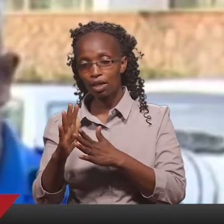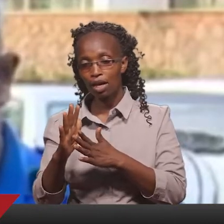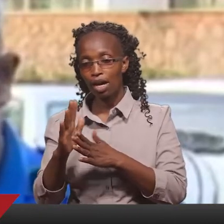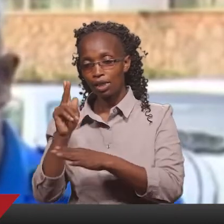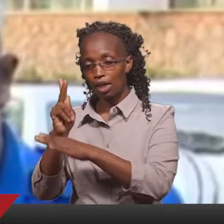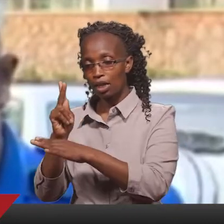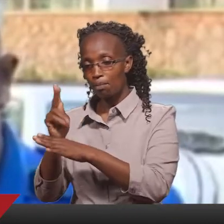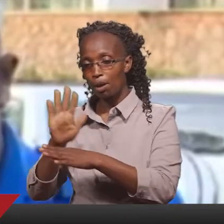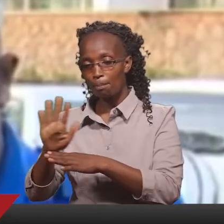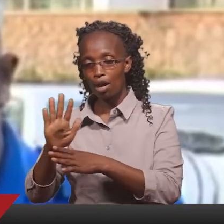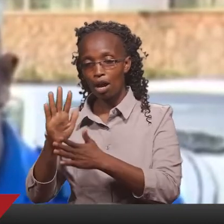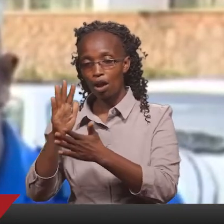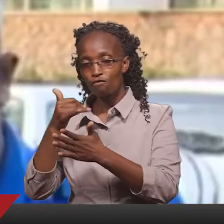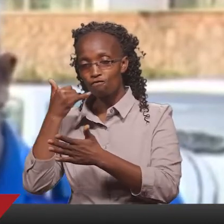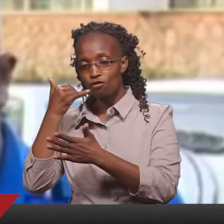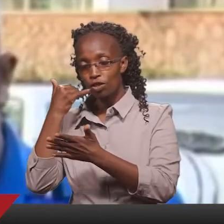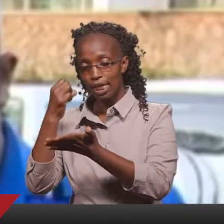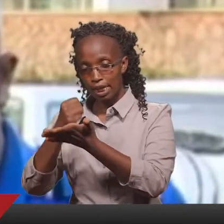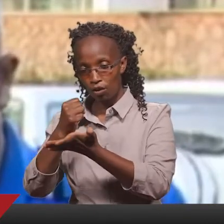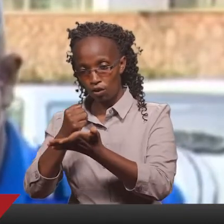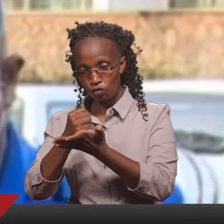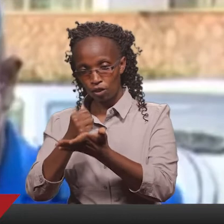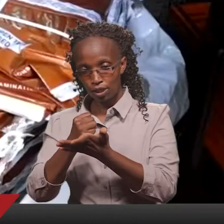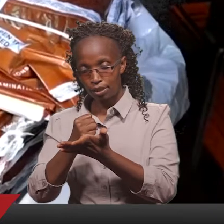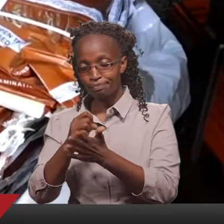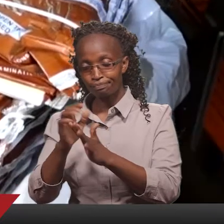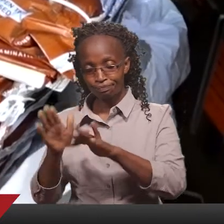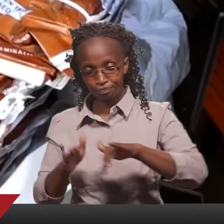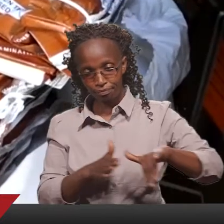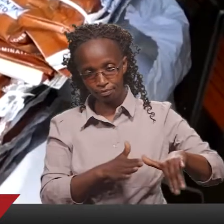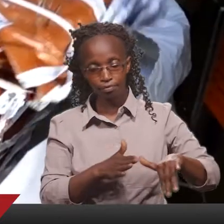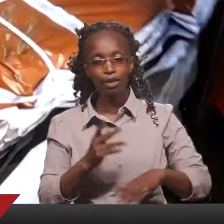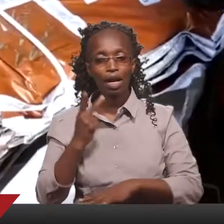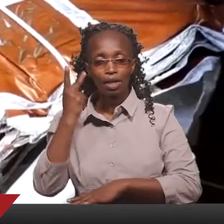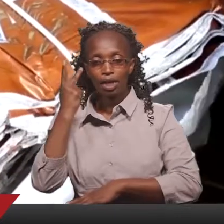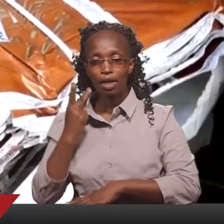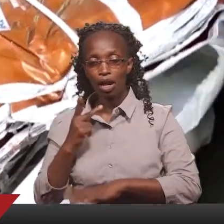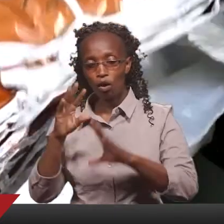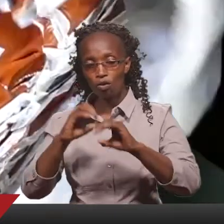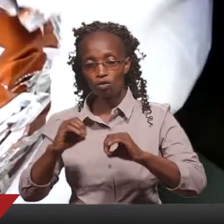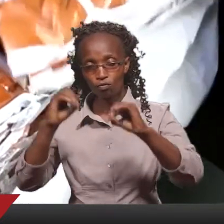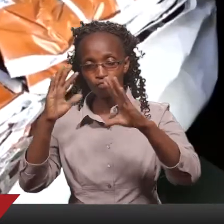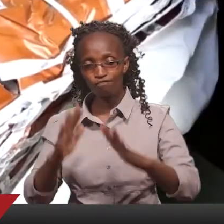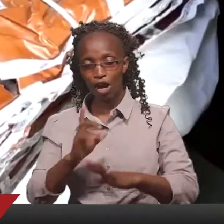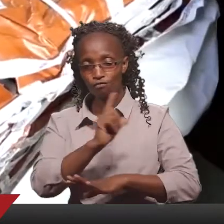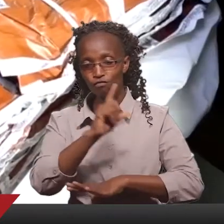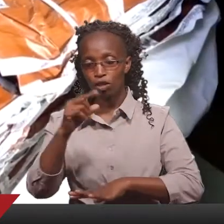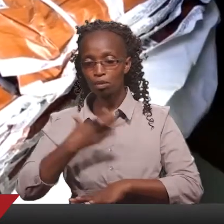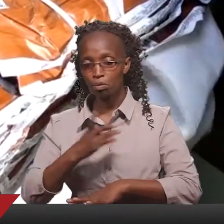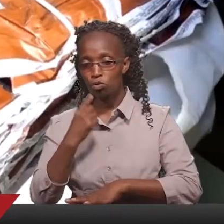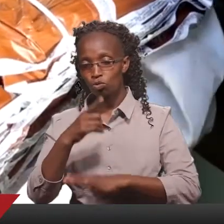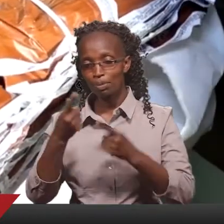invigilators and the supervisors also deposit their cell phones in the office. Kwingineko, mwenyekiti wa baraza la mtihani nchini NEC